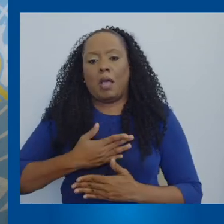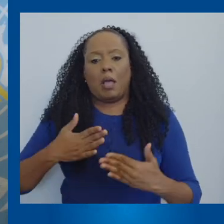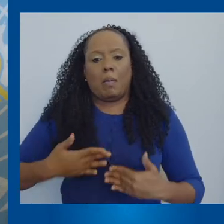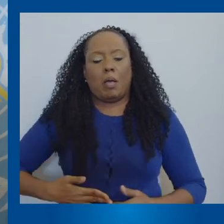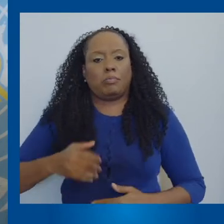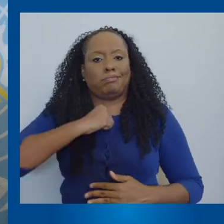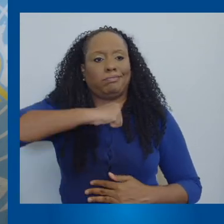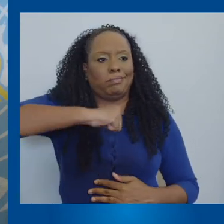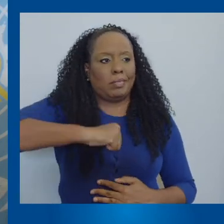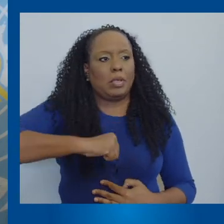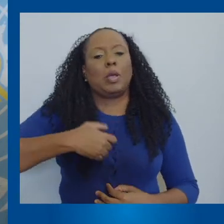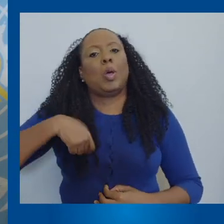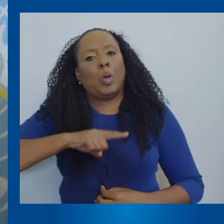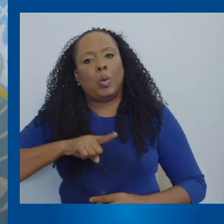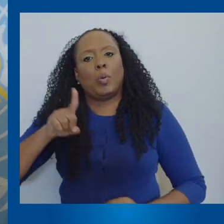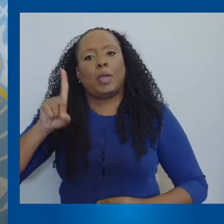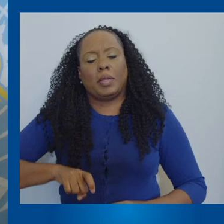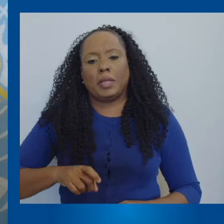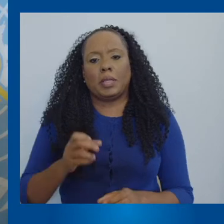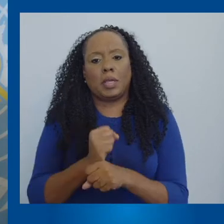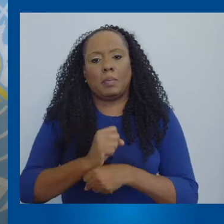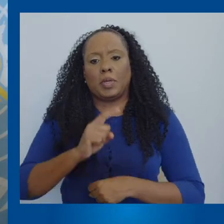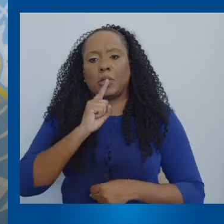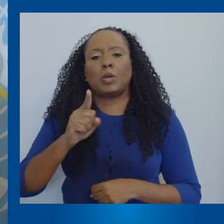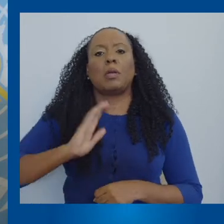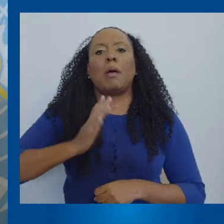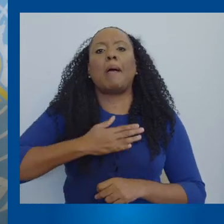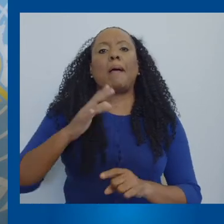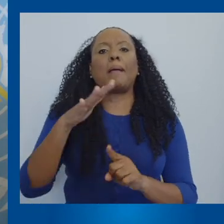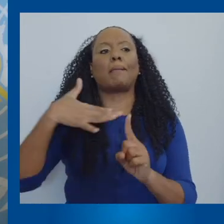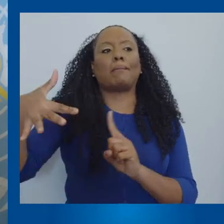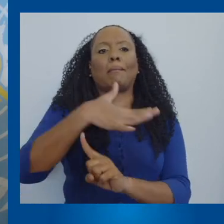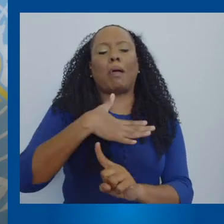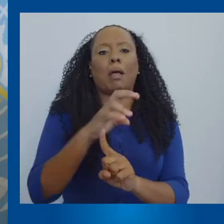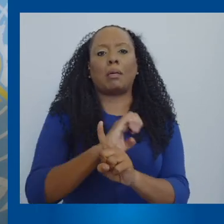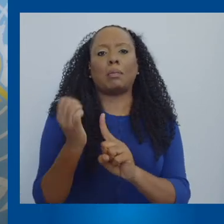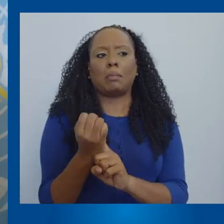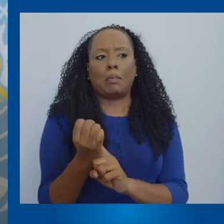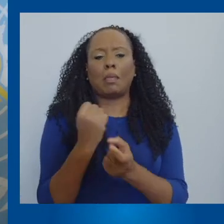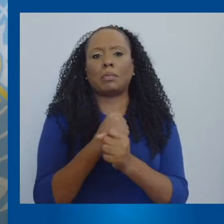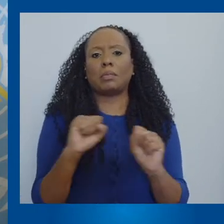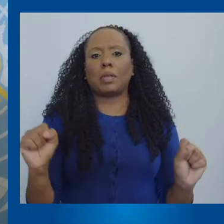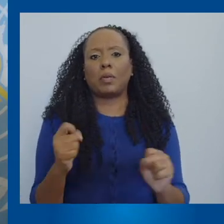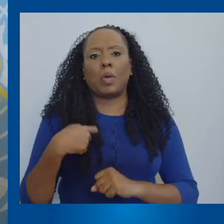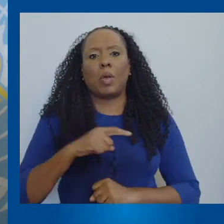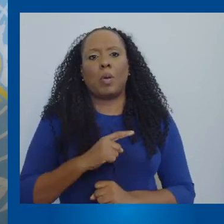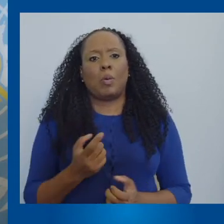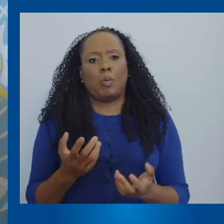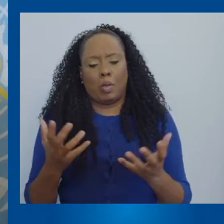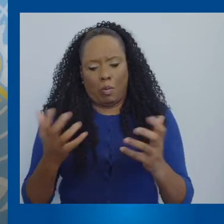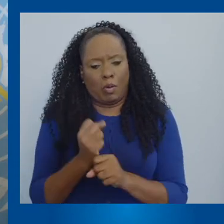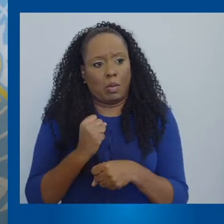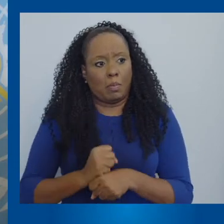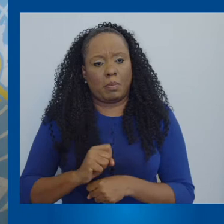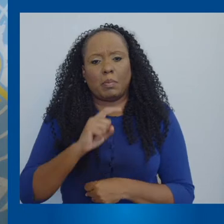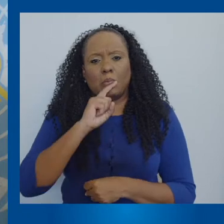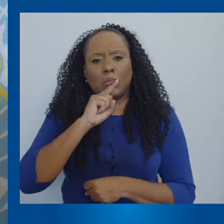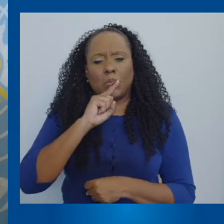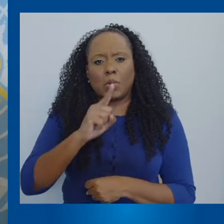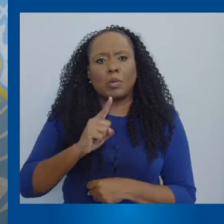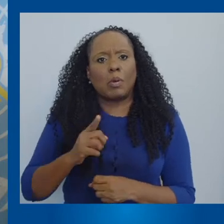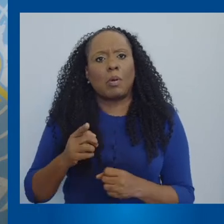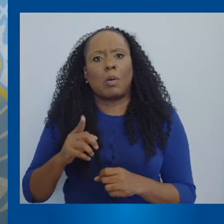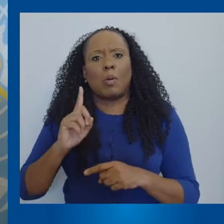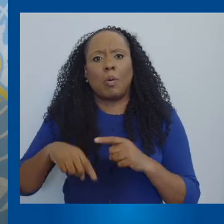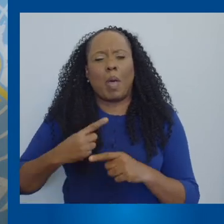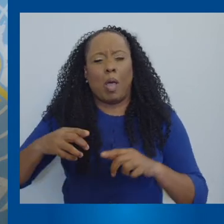and waste contribute further to the development and spread of AMR through higher temperatures, through